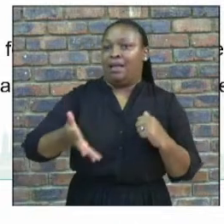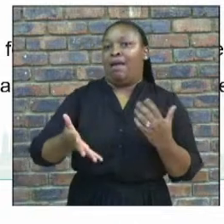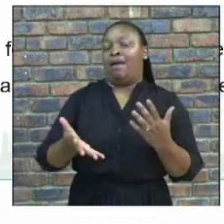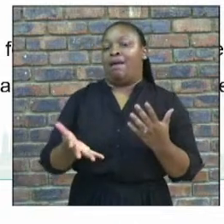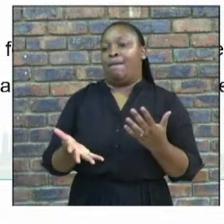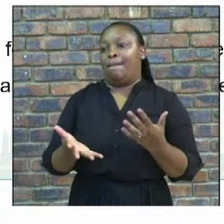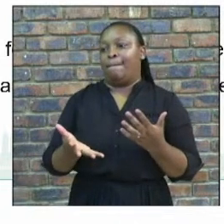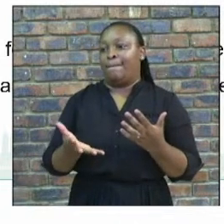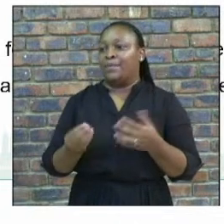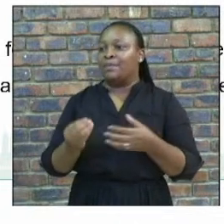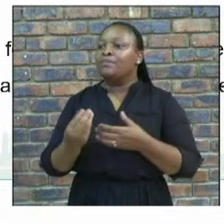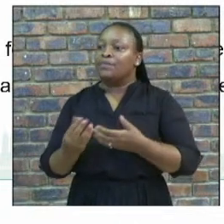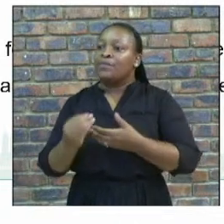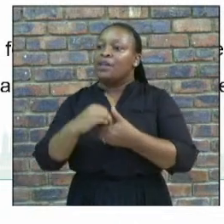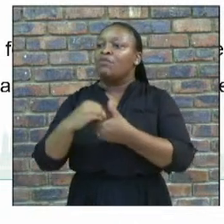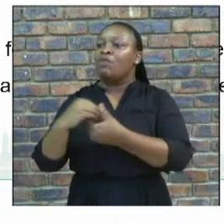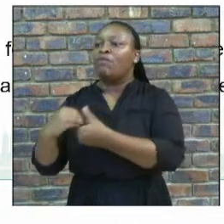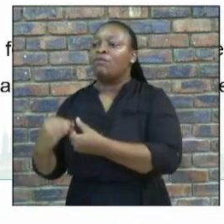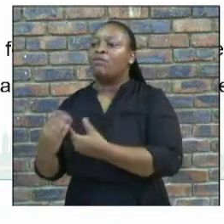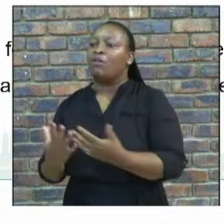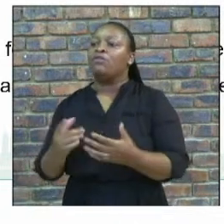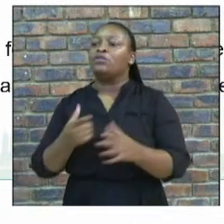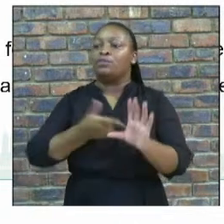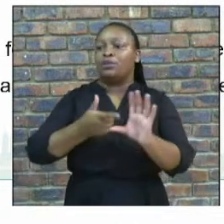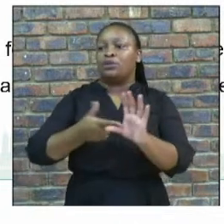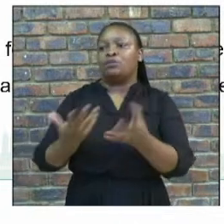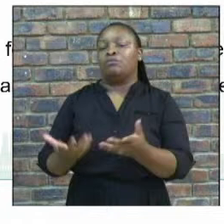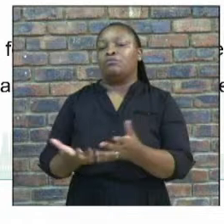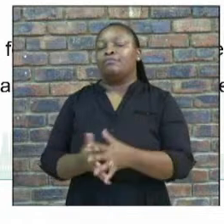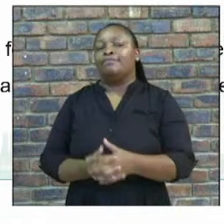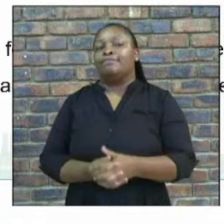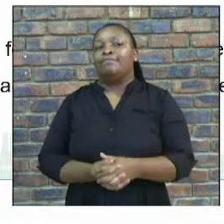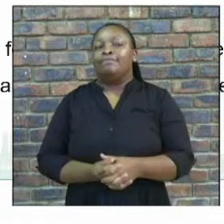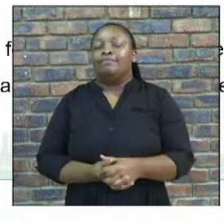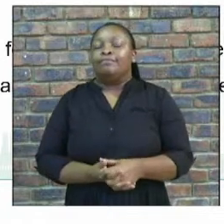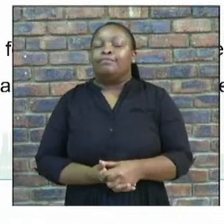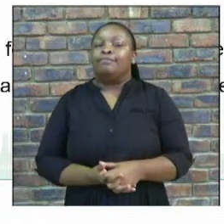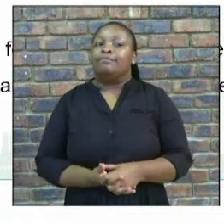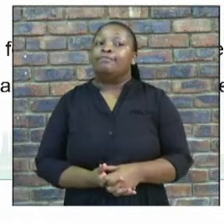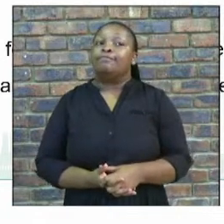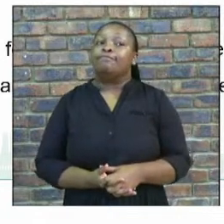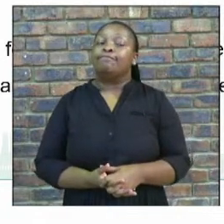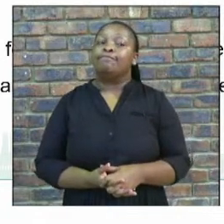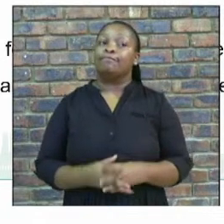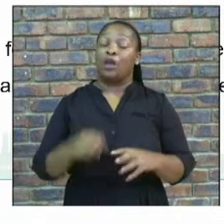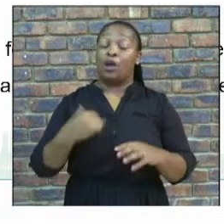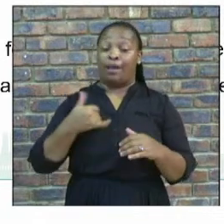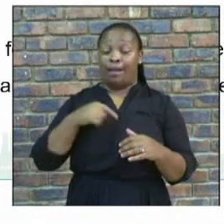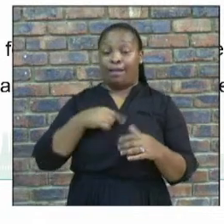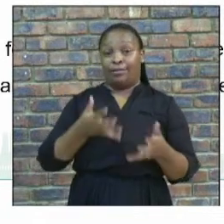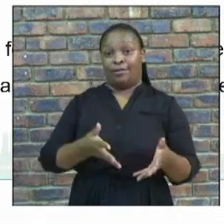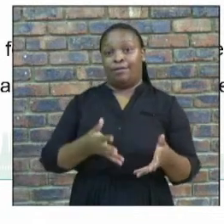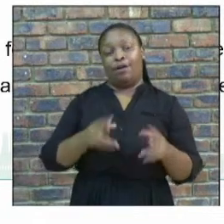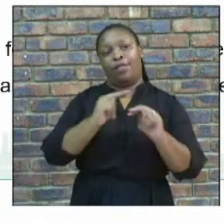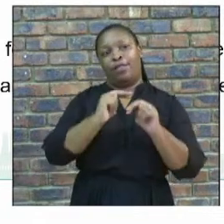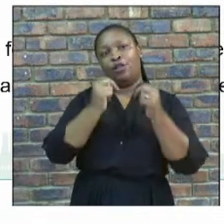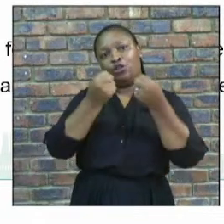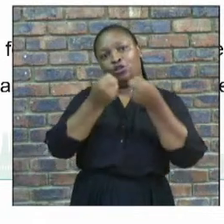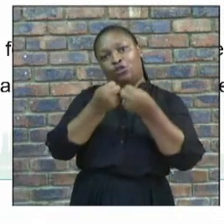sector and to benefit from the exploration of our national petroleum